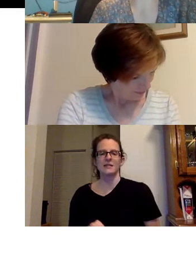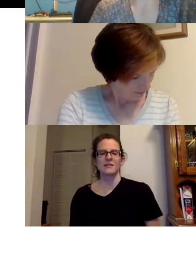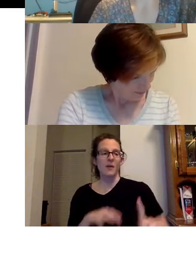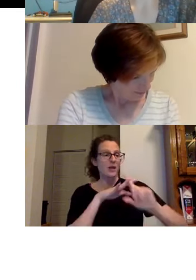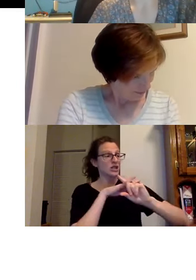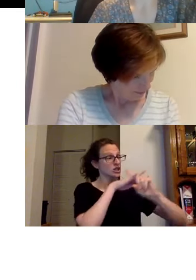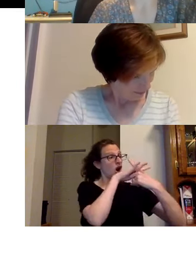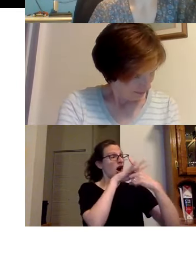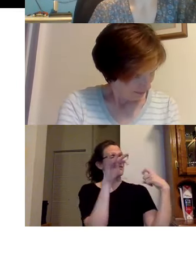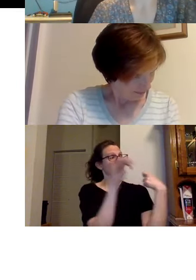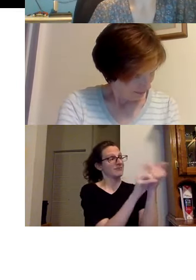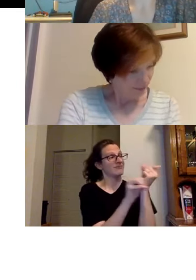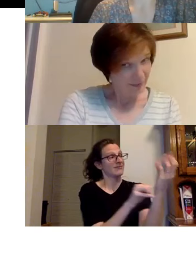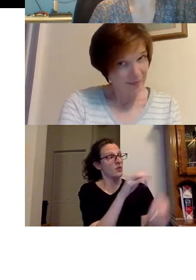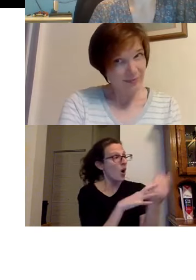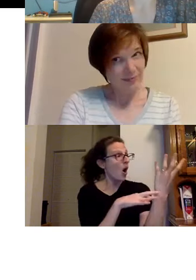finish,